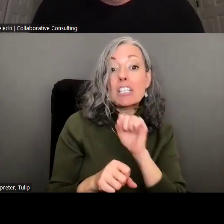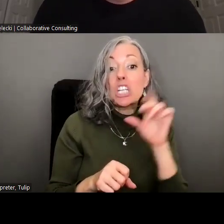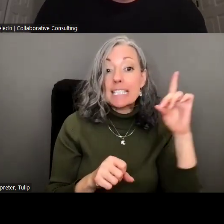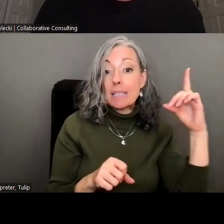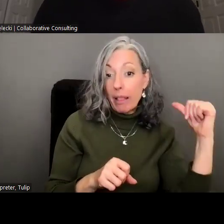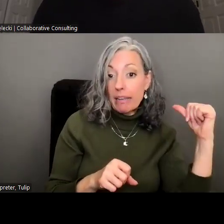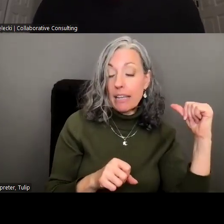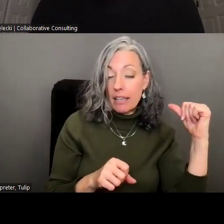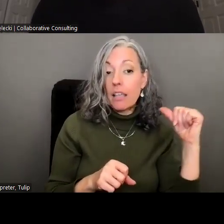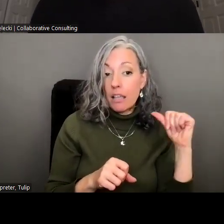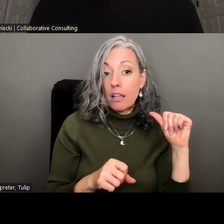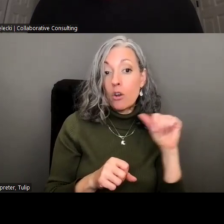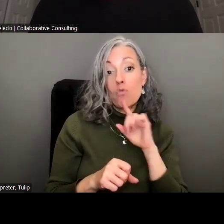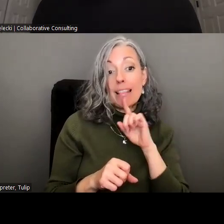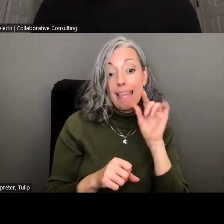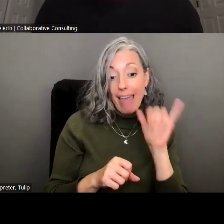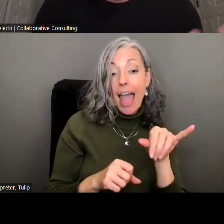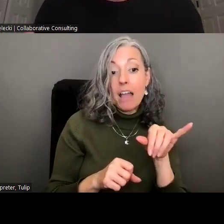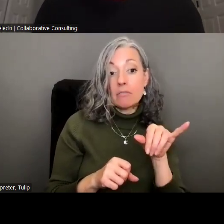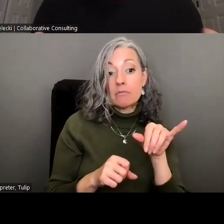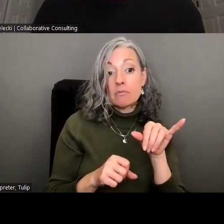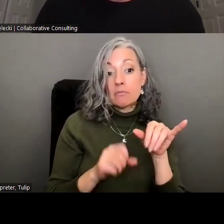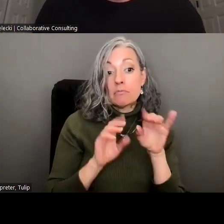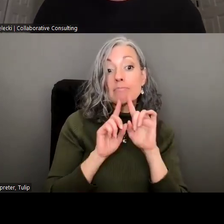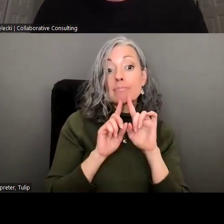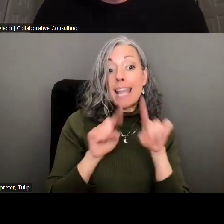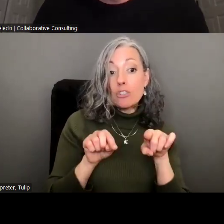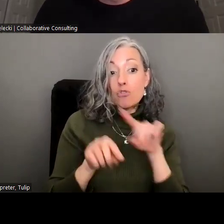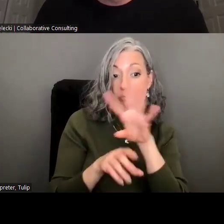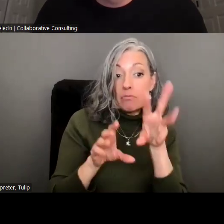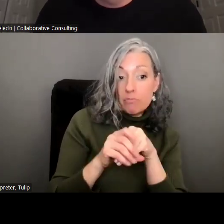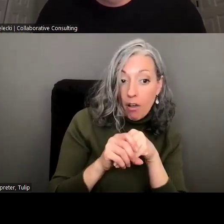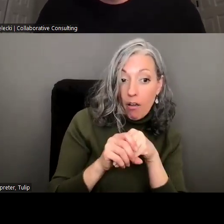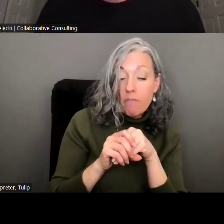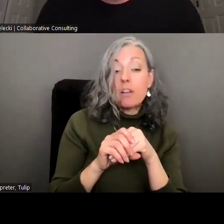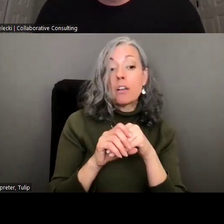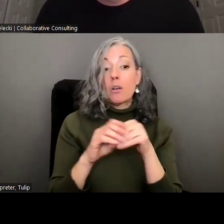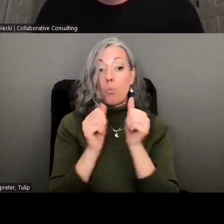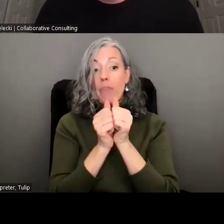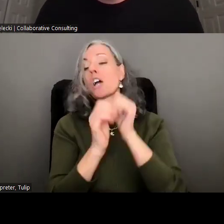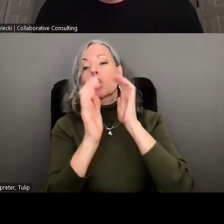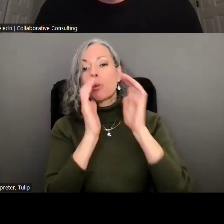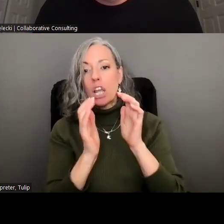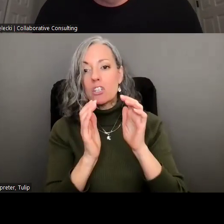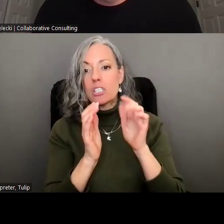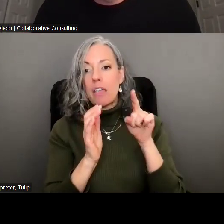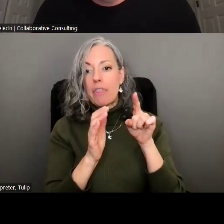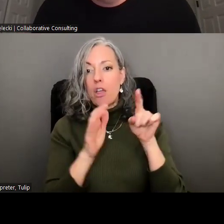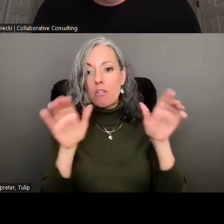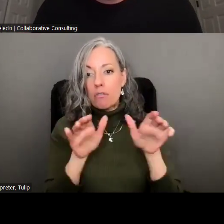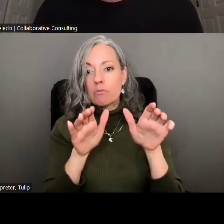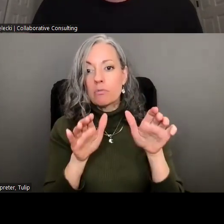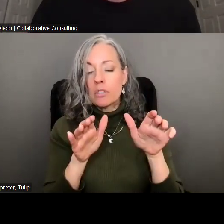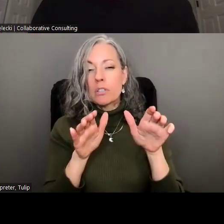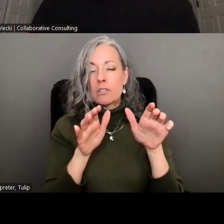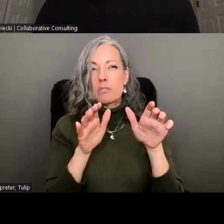disabilities is responsively incorporated into communications, and that there are efforts to also reframe and combat